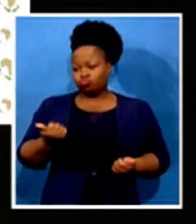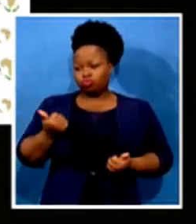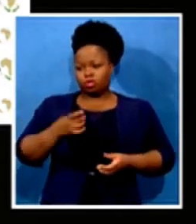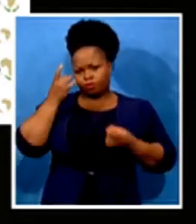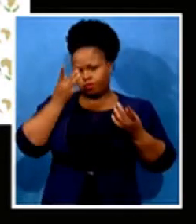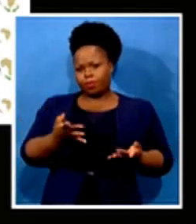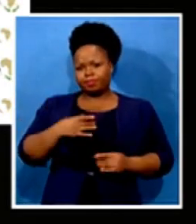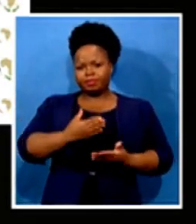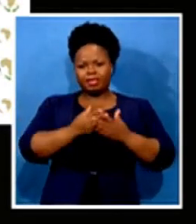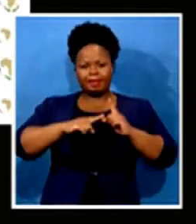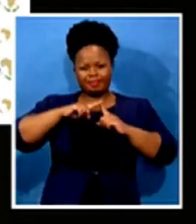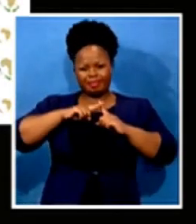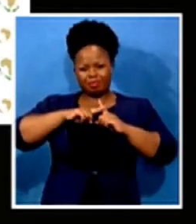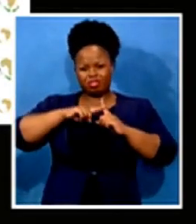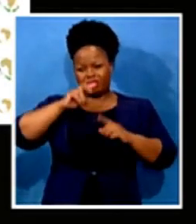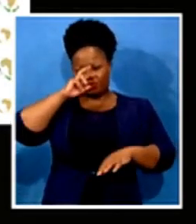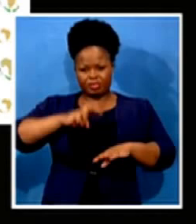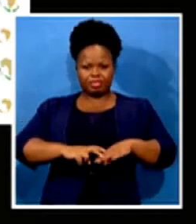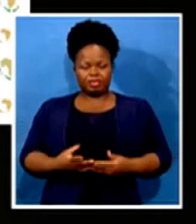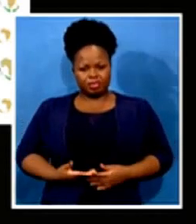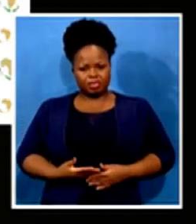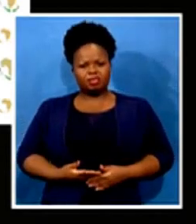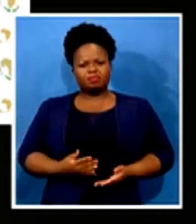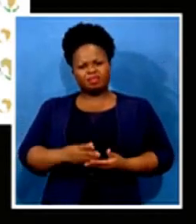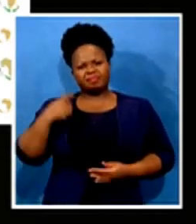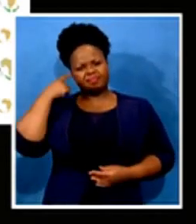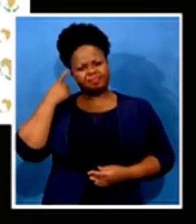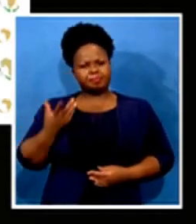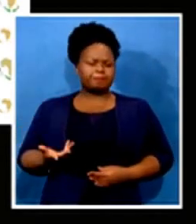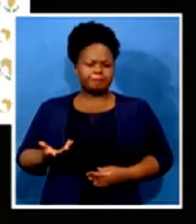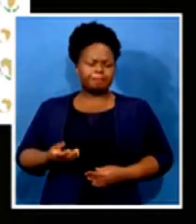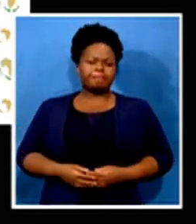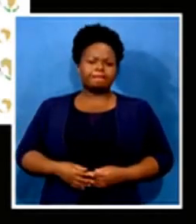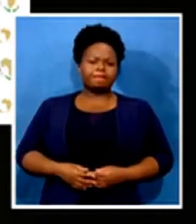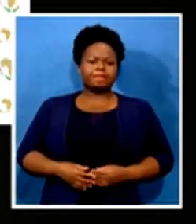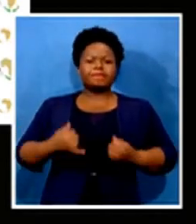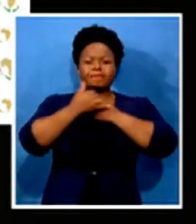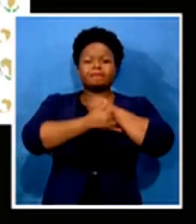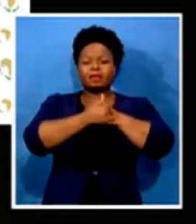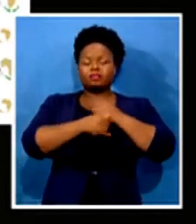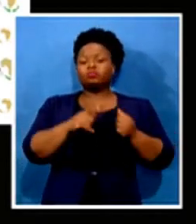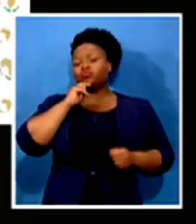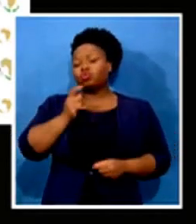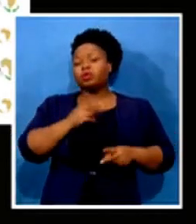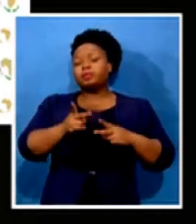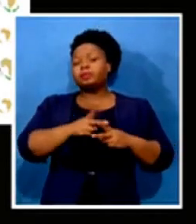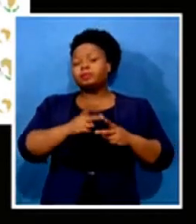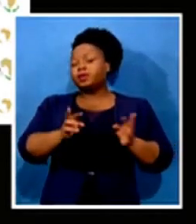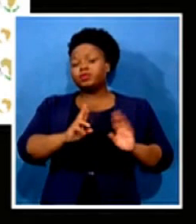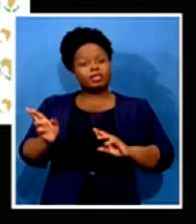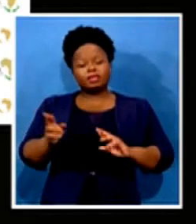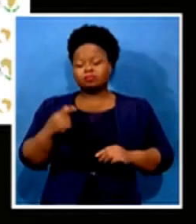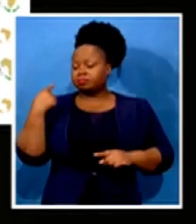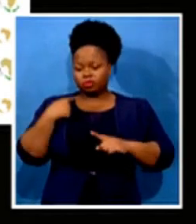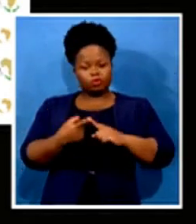this. So I guess the question is, what have countries, or perhaps what has been done so far to make sure that countries